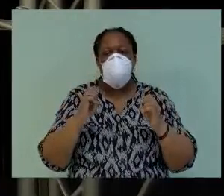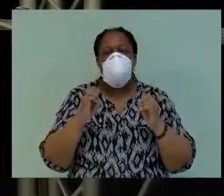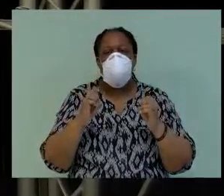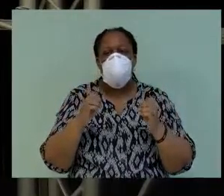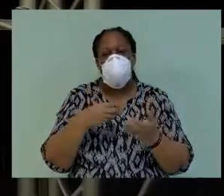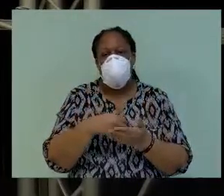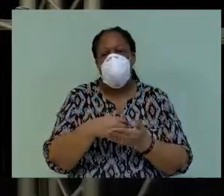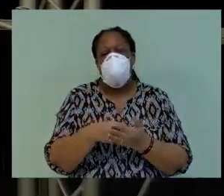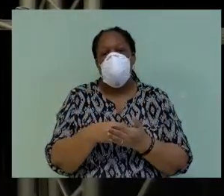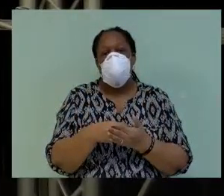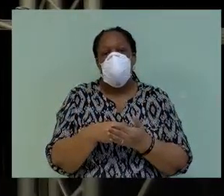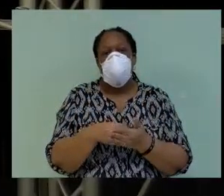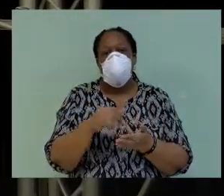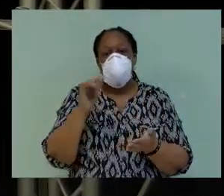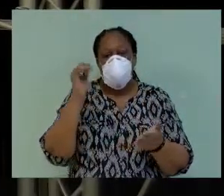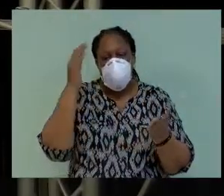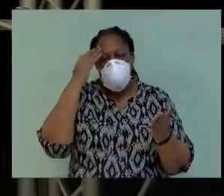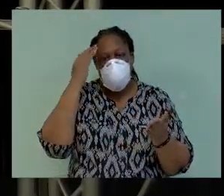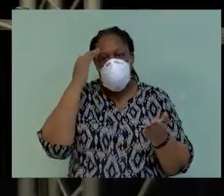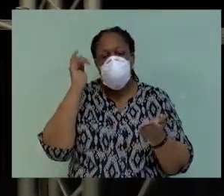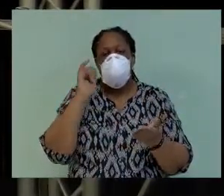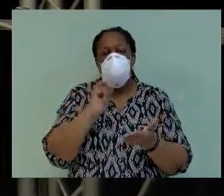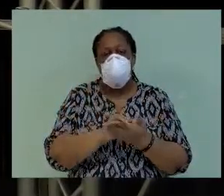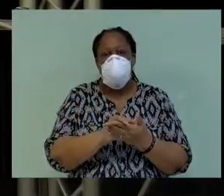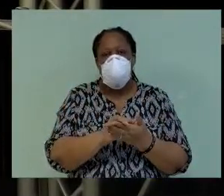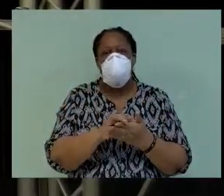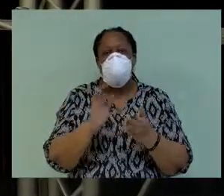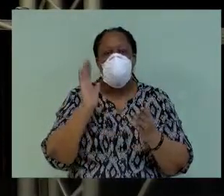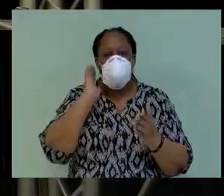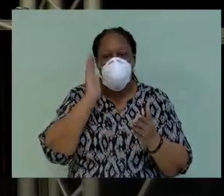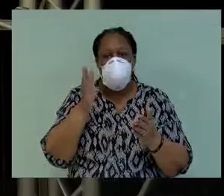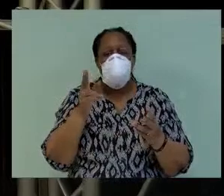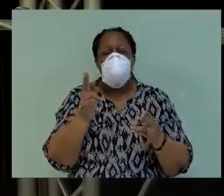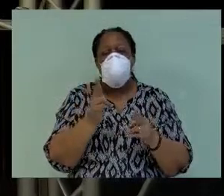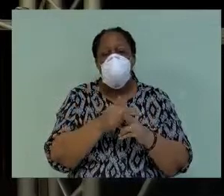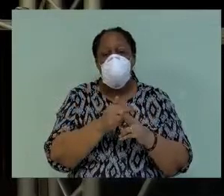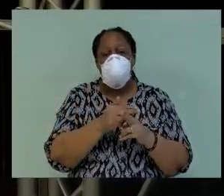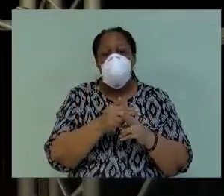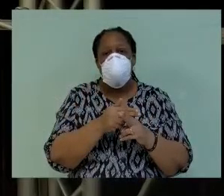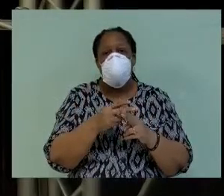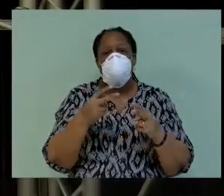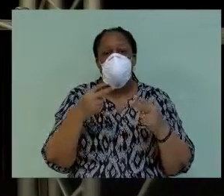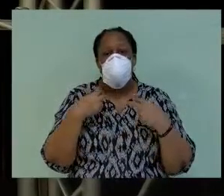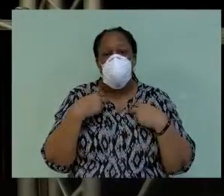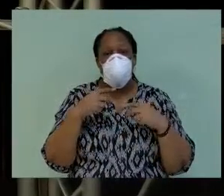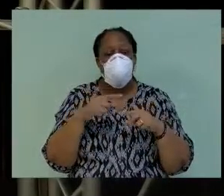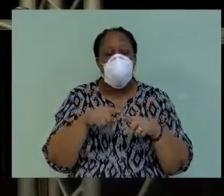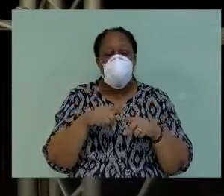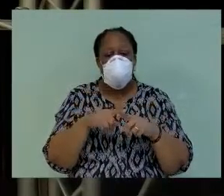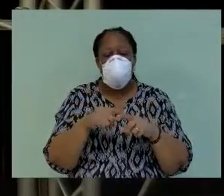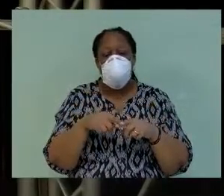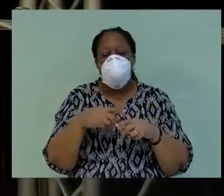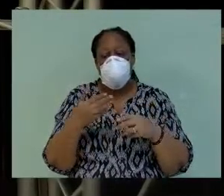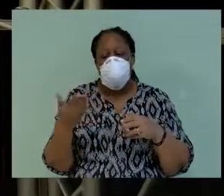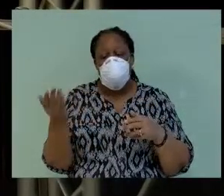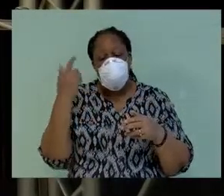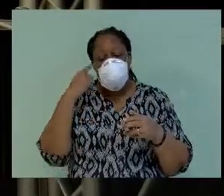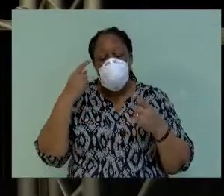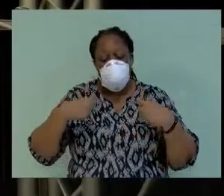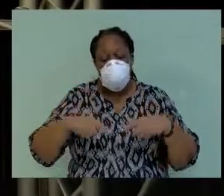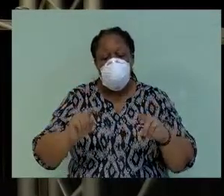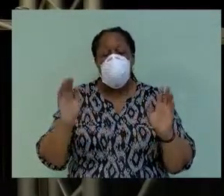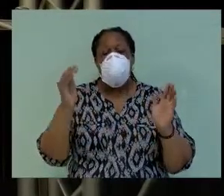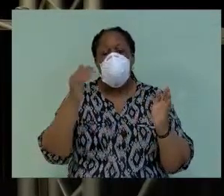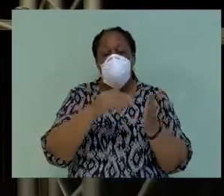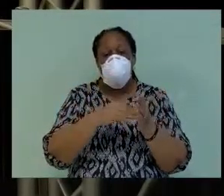because we are aware that they will soon roll out the protocols for going back to school. And it might be